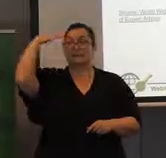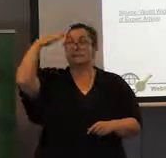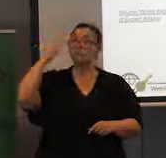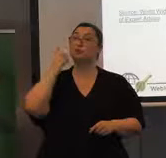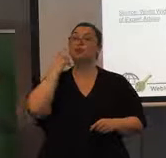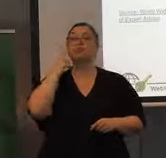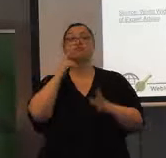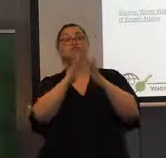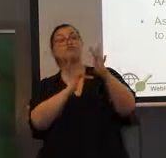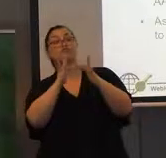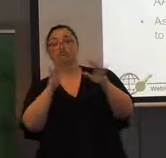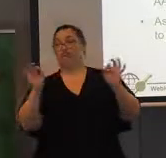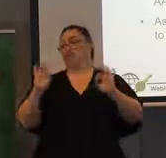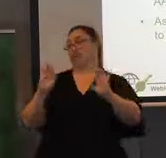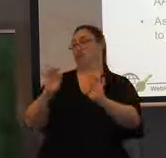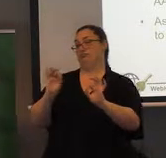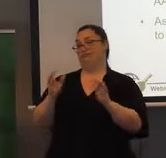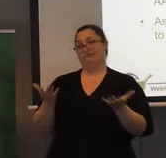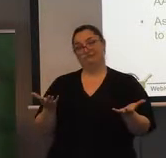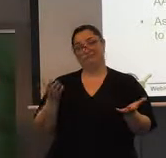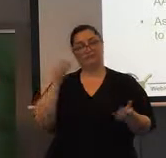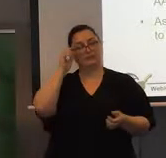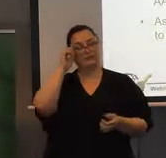with all websites. Something that you've got to plan for.